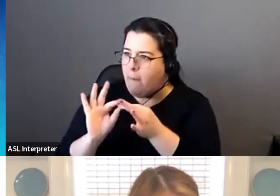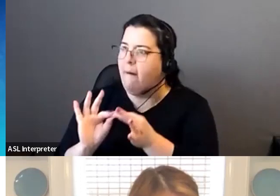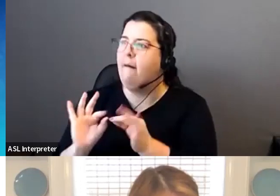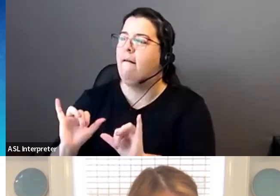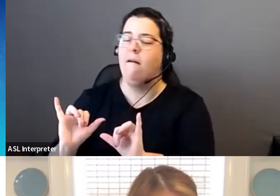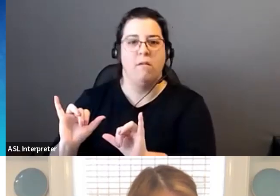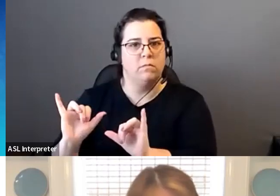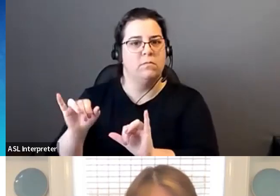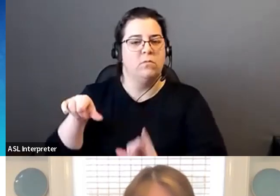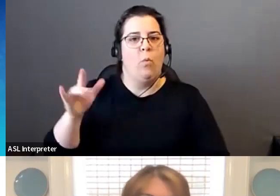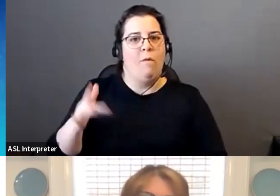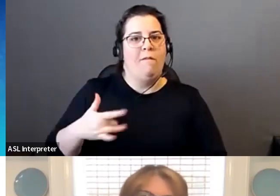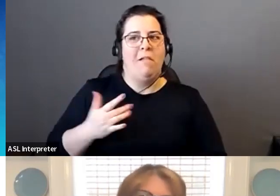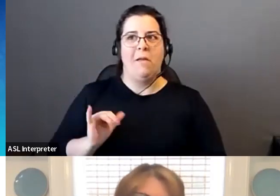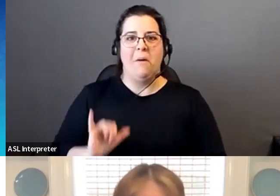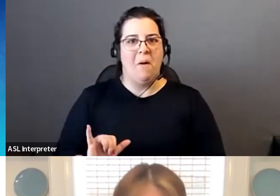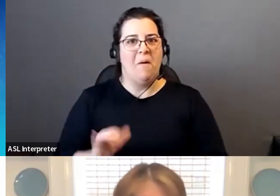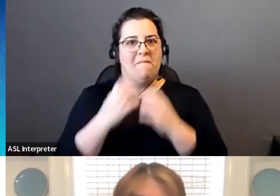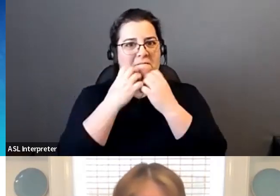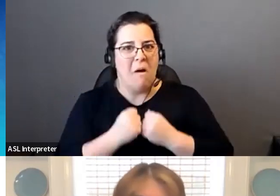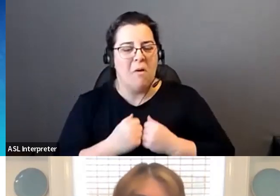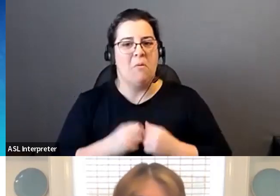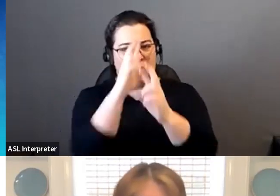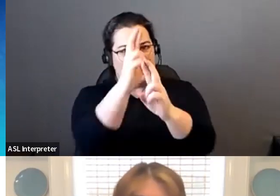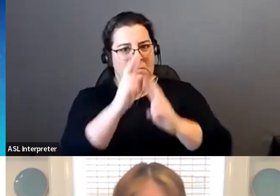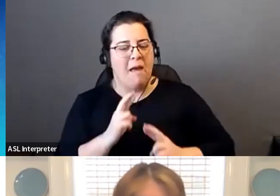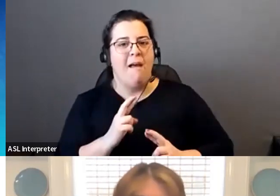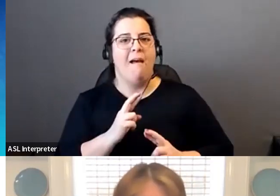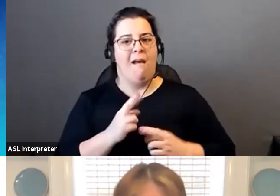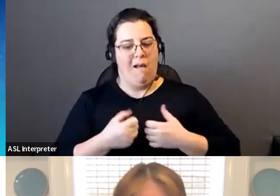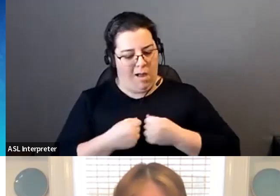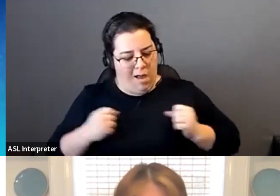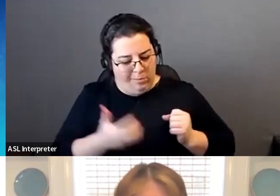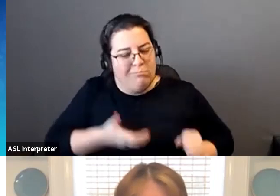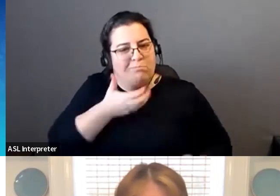feel comfortable, the more they're willing to share with you and share with the audience.